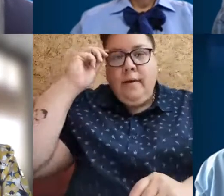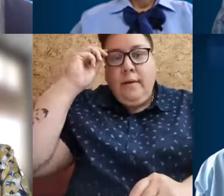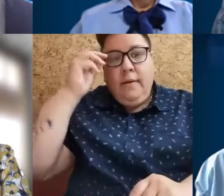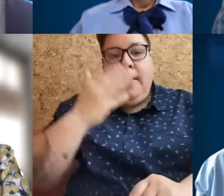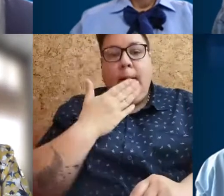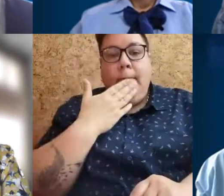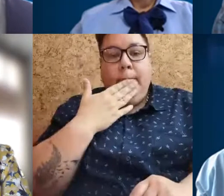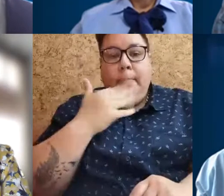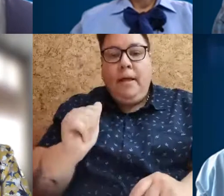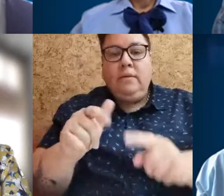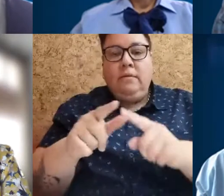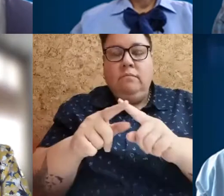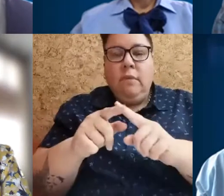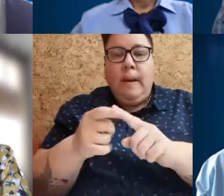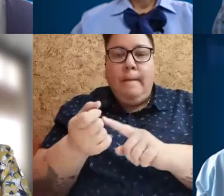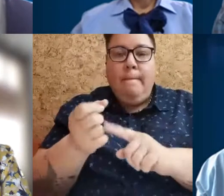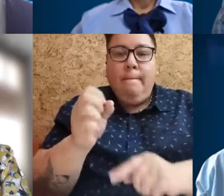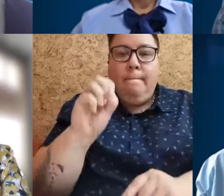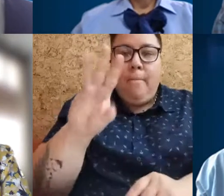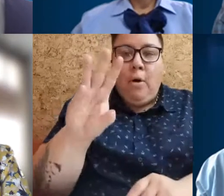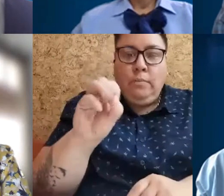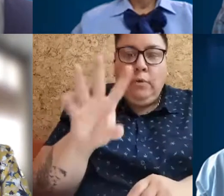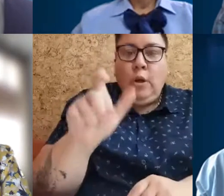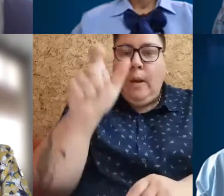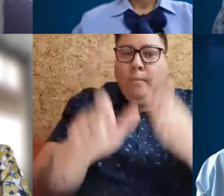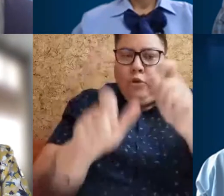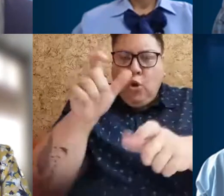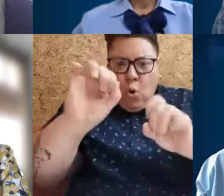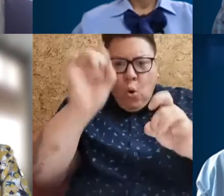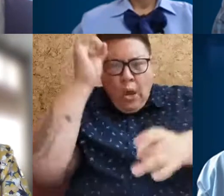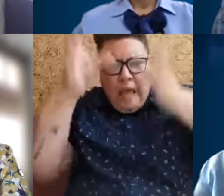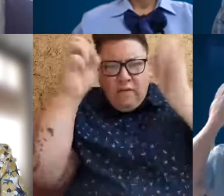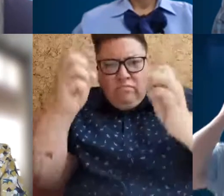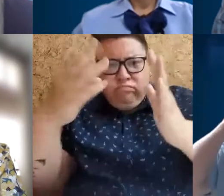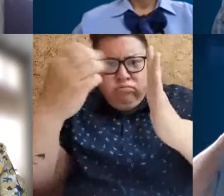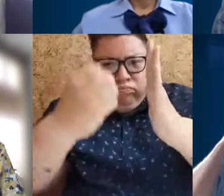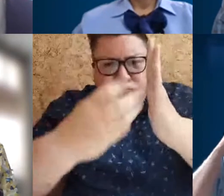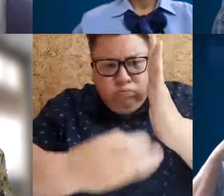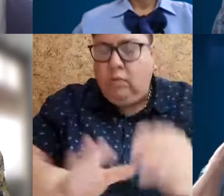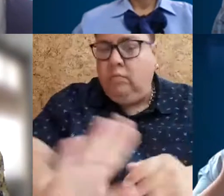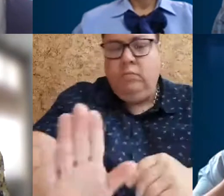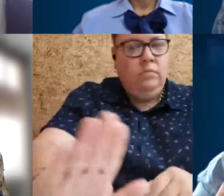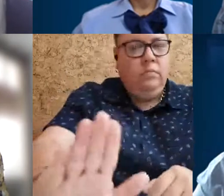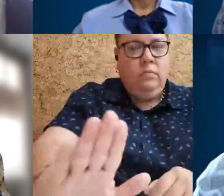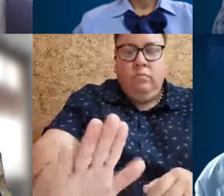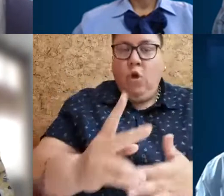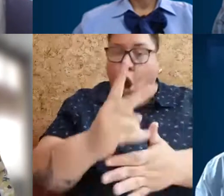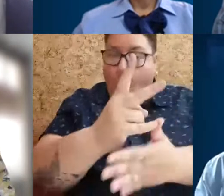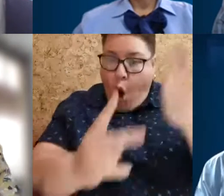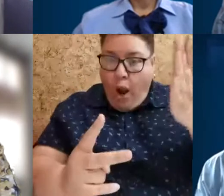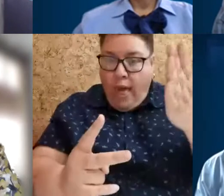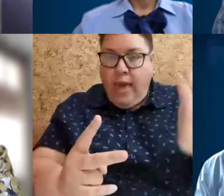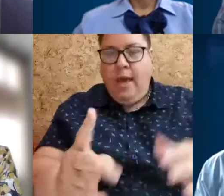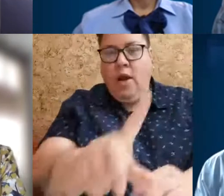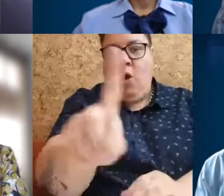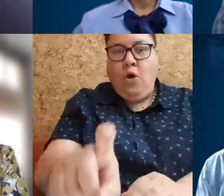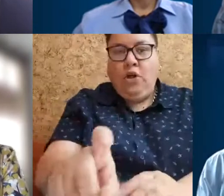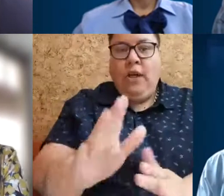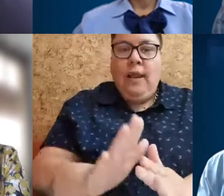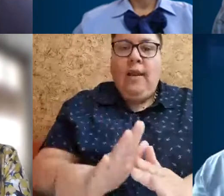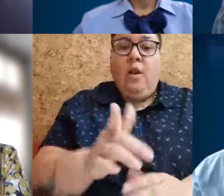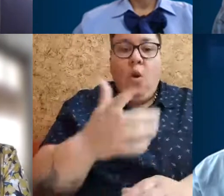post any personal information if you have particular questions that you want to